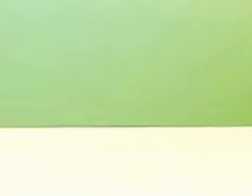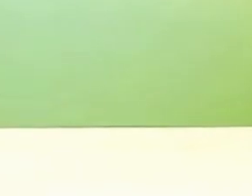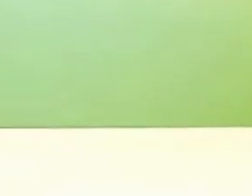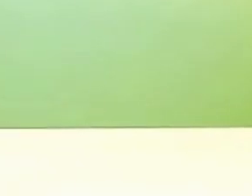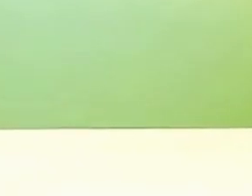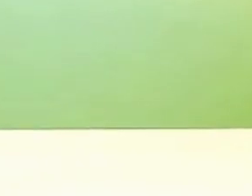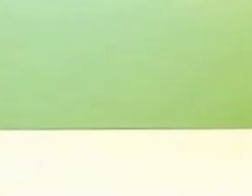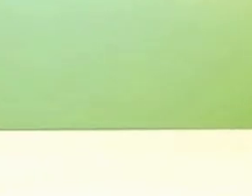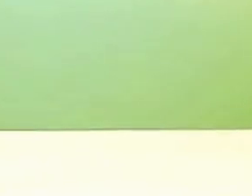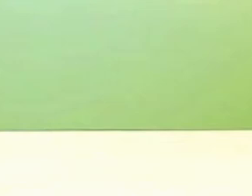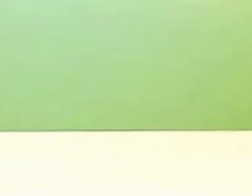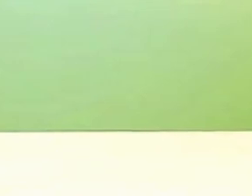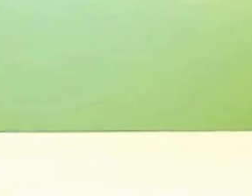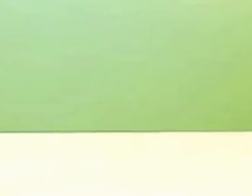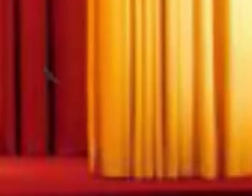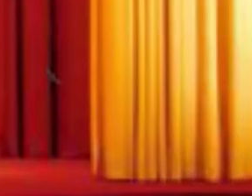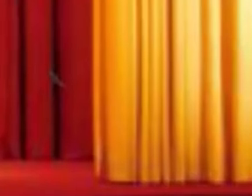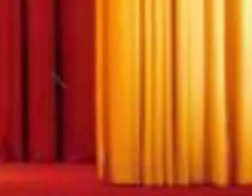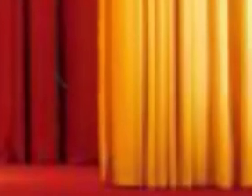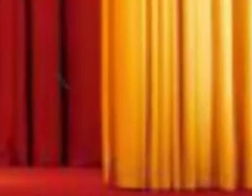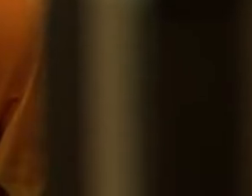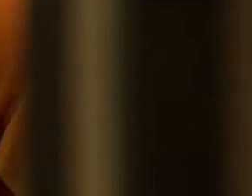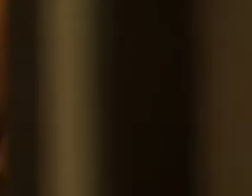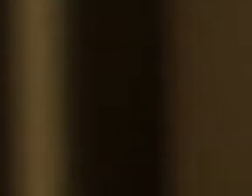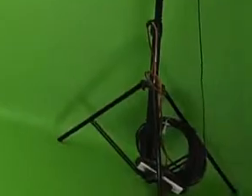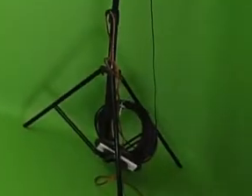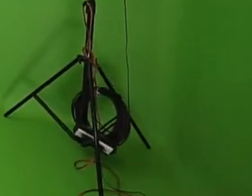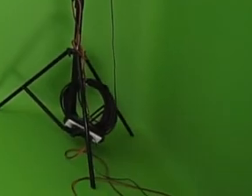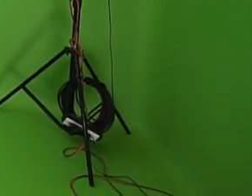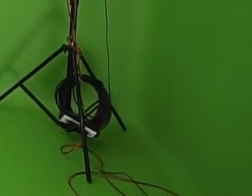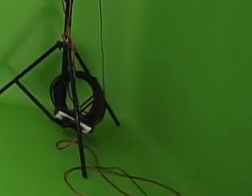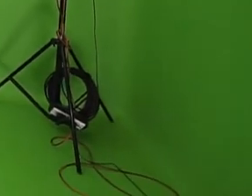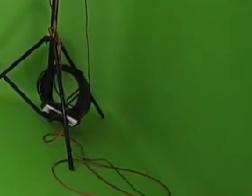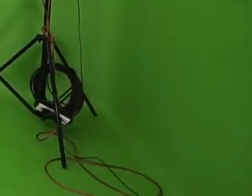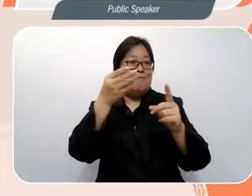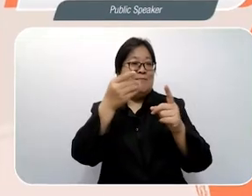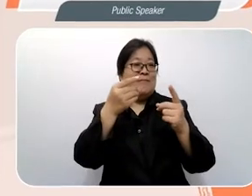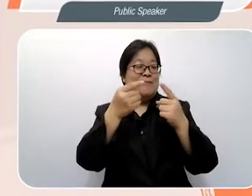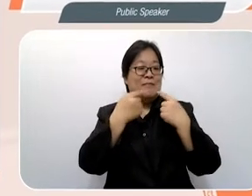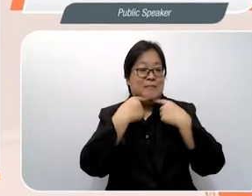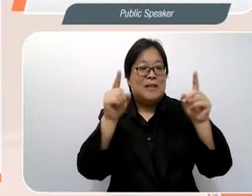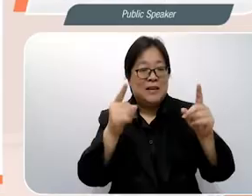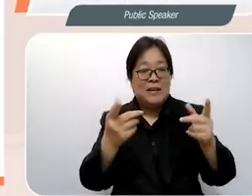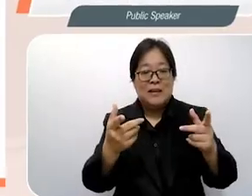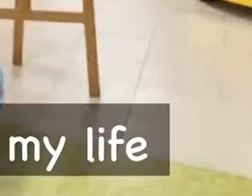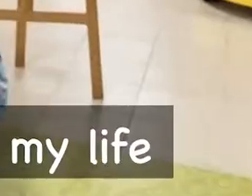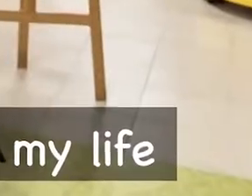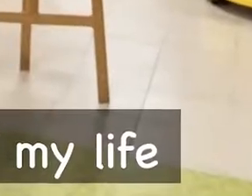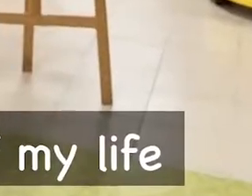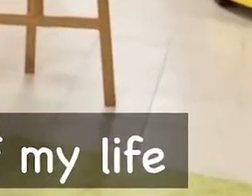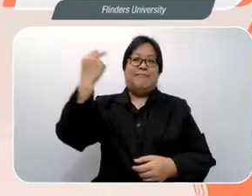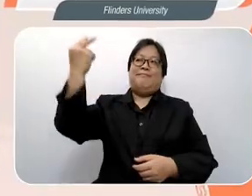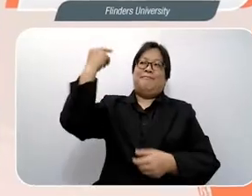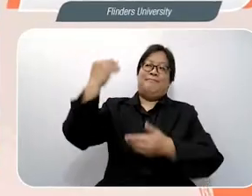guidance and relevant evidence-based resources on how to deliver lessons in remote